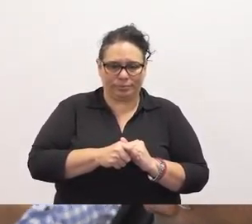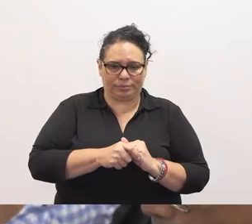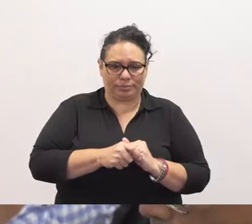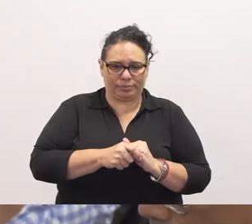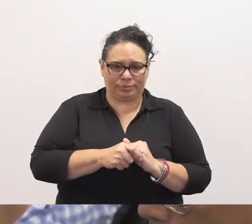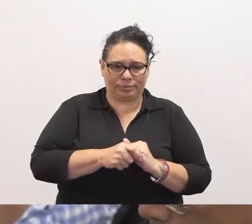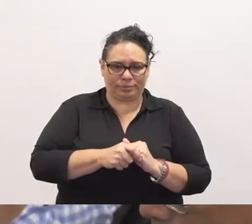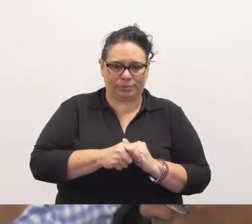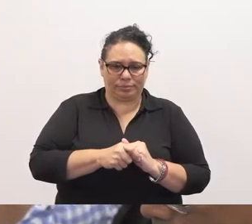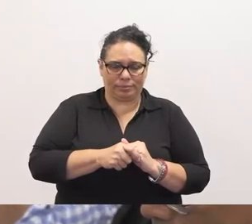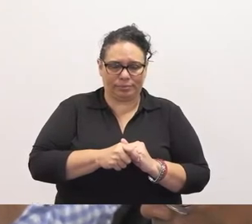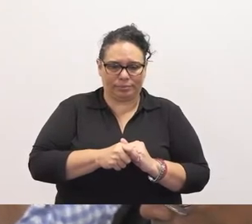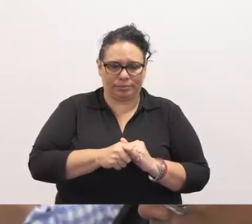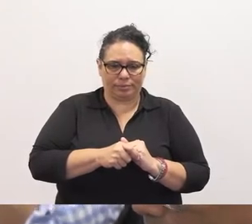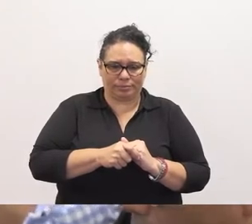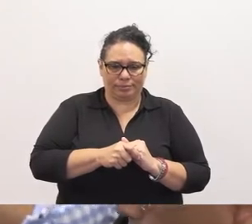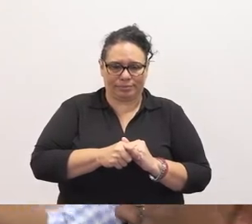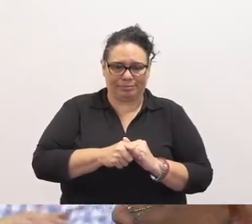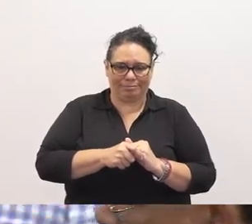khmeing pika.